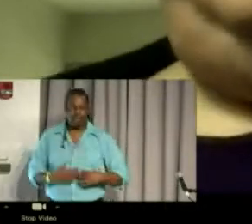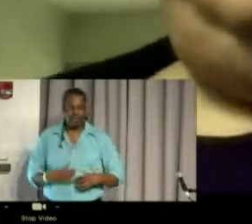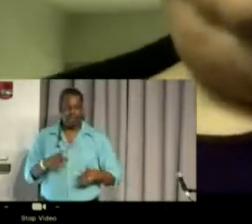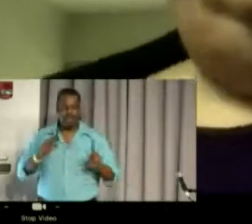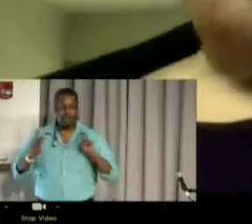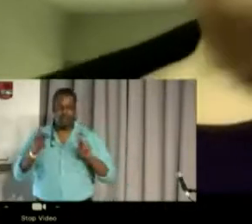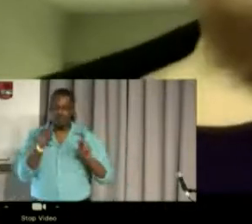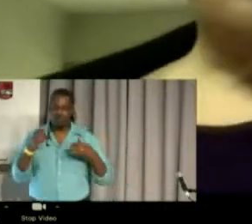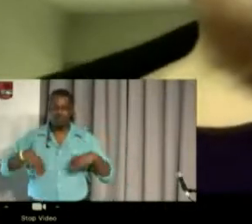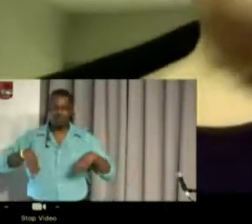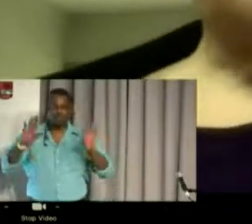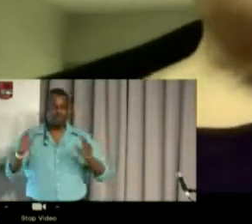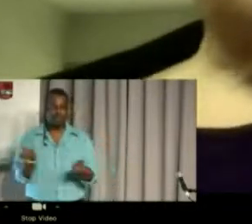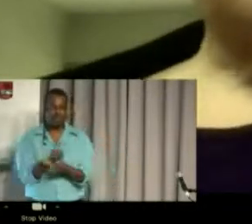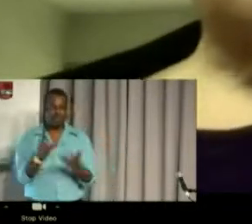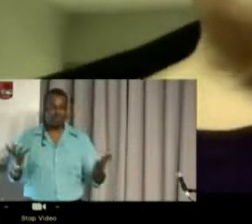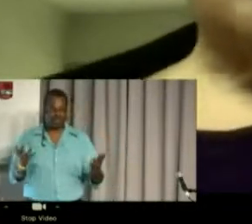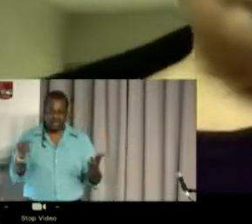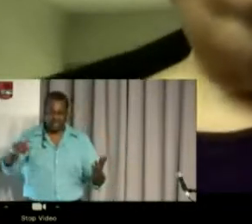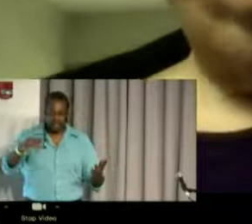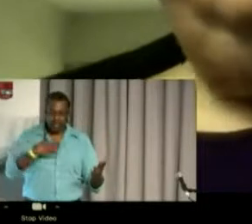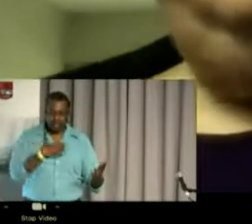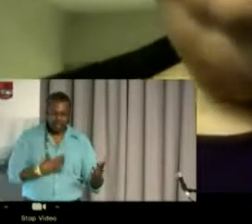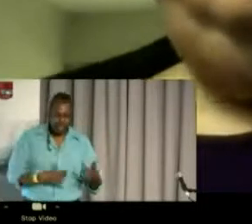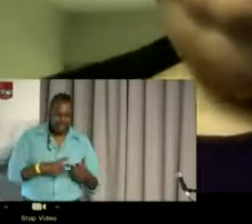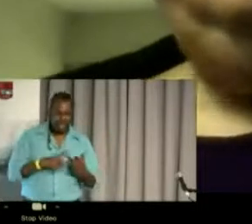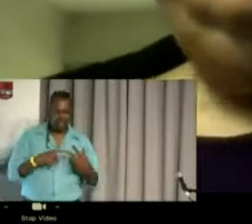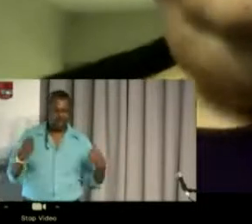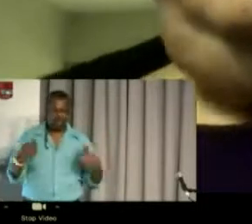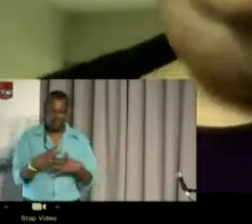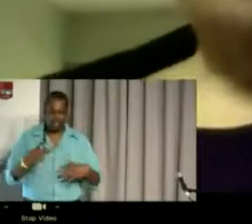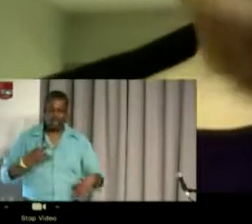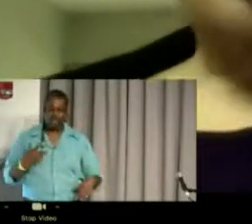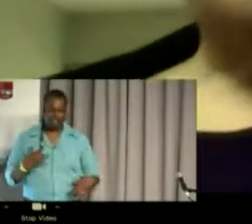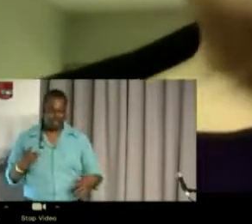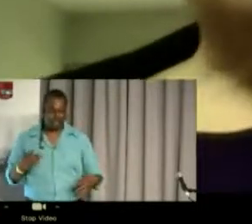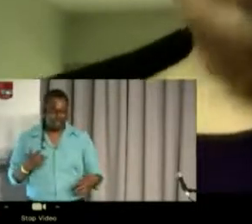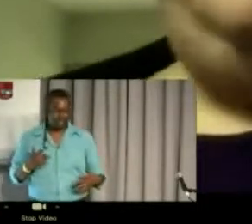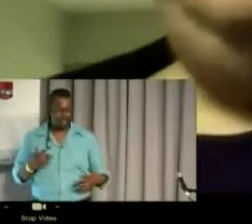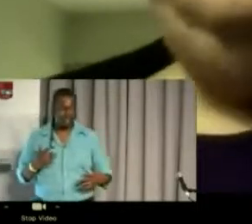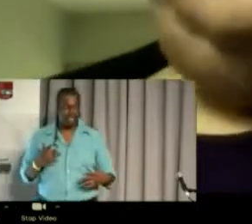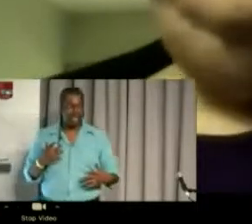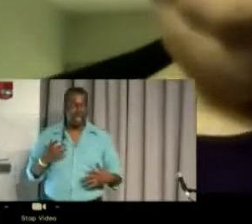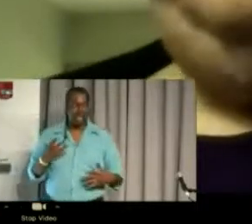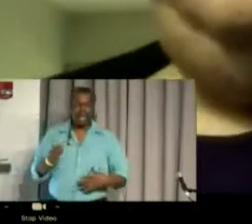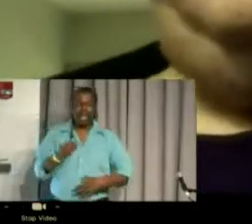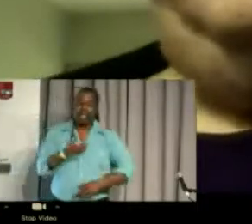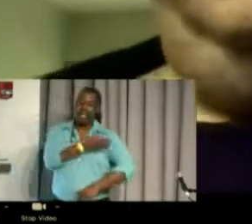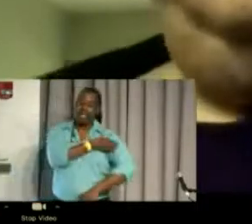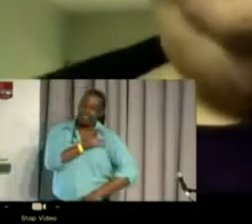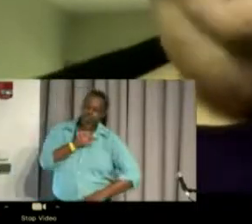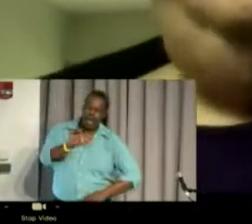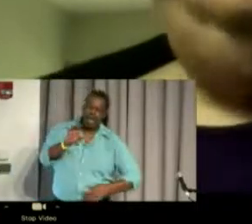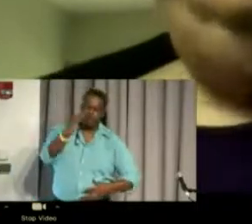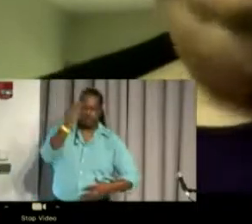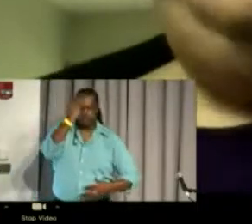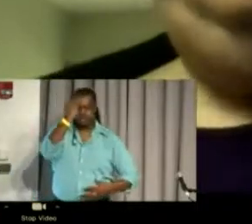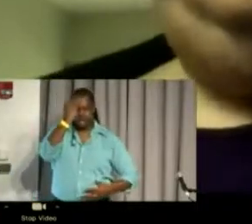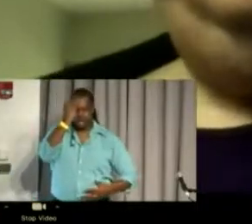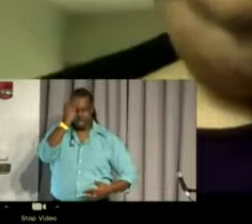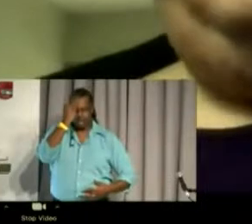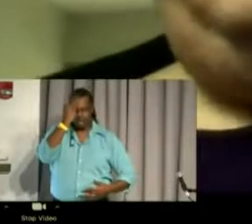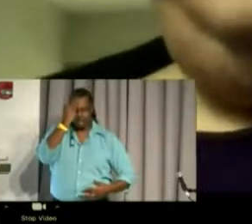sacrificed everything: desires, fears, feelings, and impoverished knowledge, I submit. For at